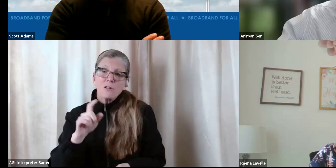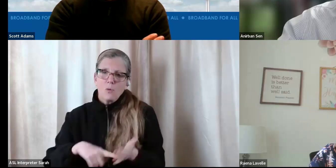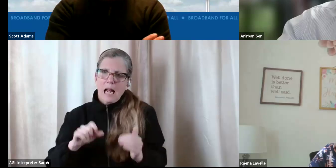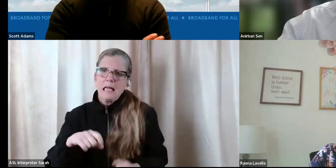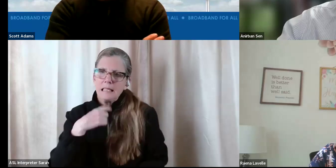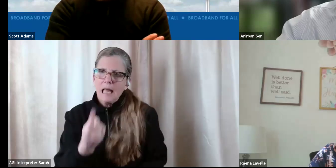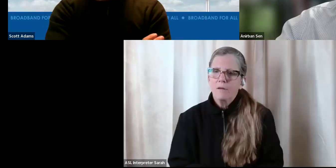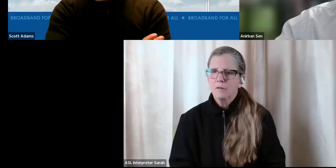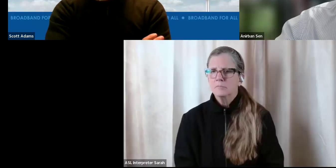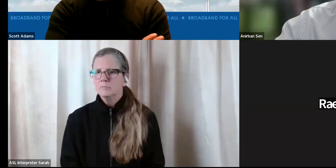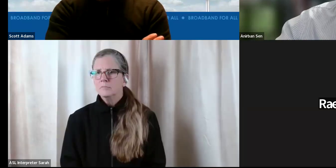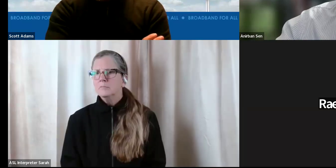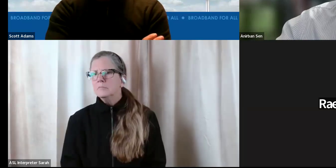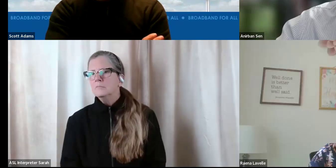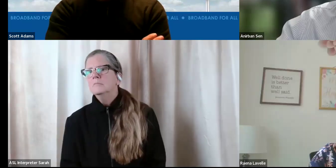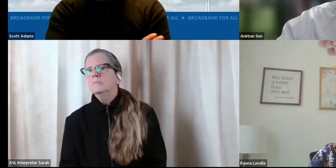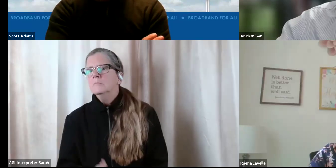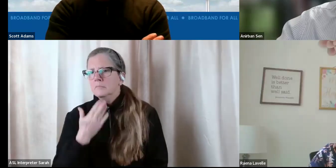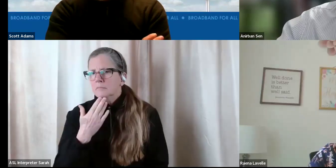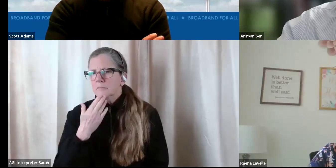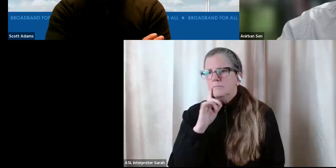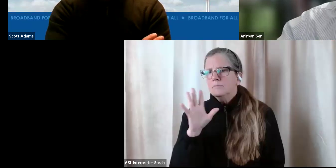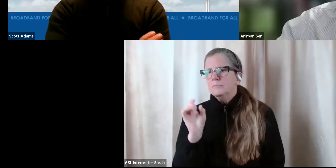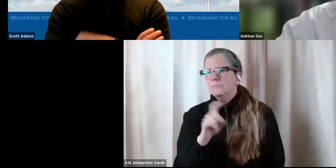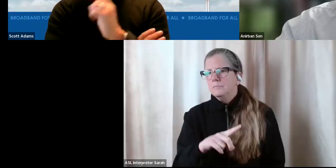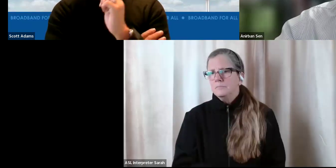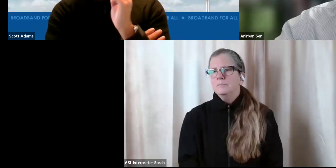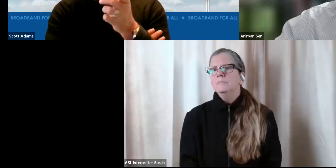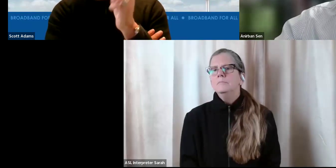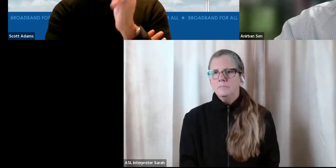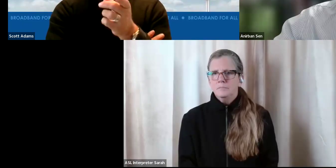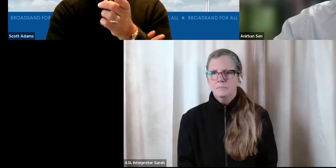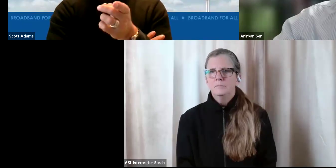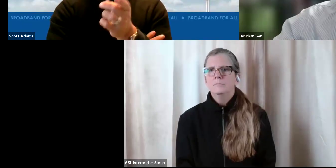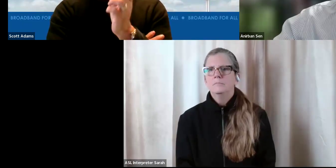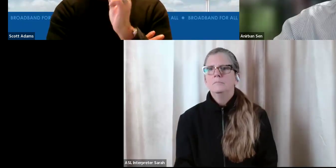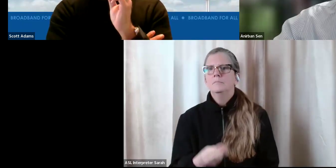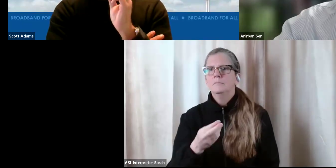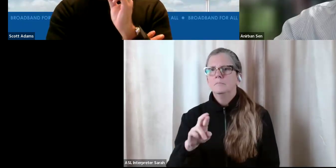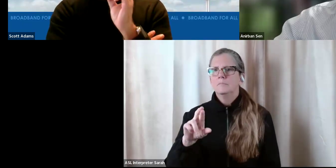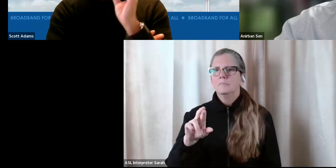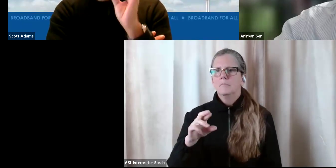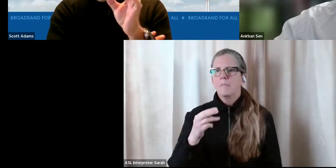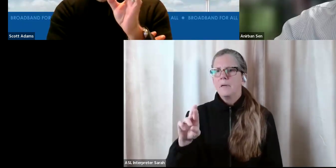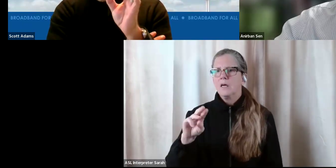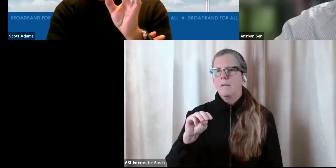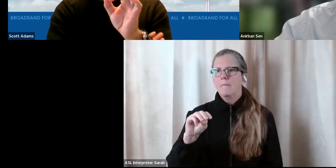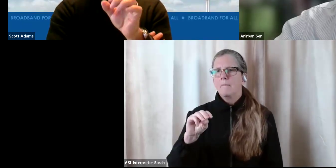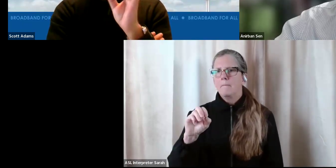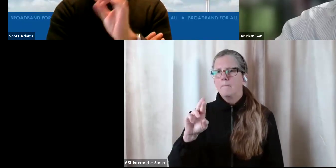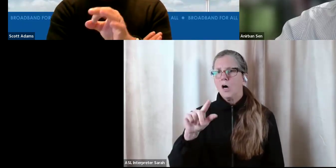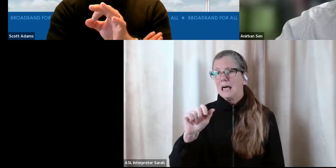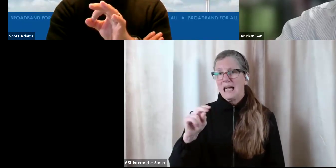Ani, and Reina, thank you for the question. So Mr. Morgan, I see your hands up. If you got a